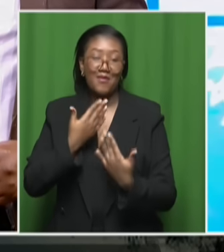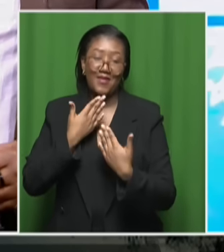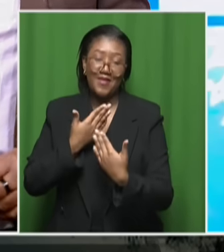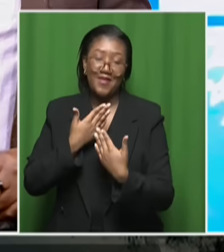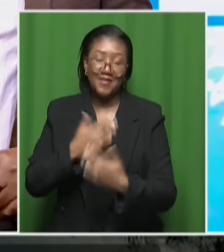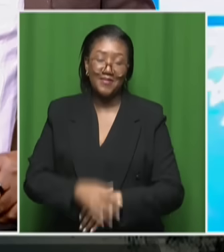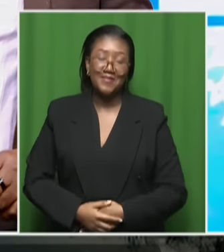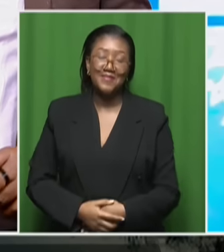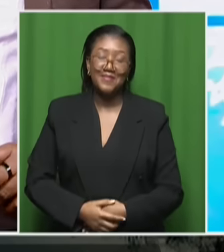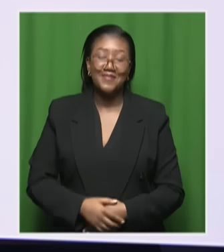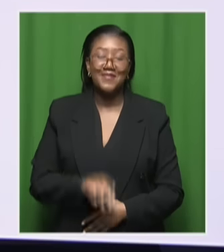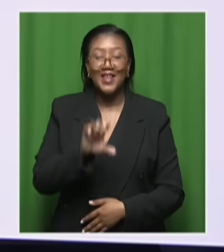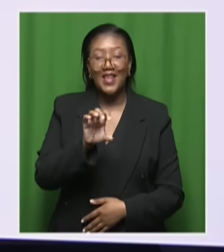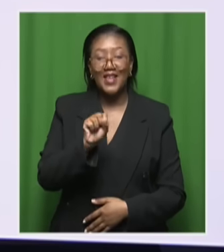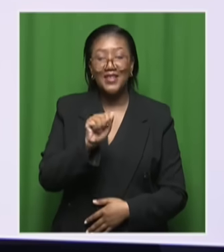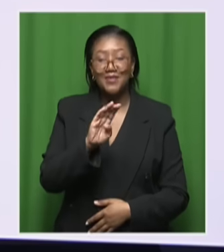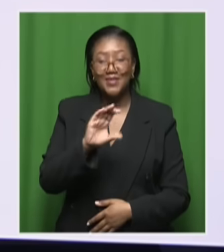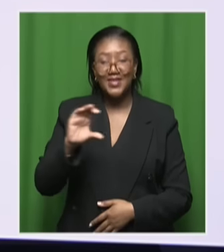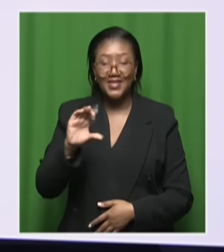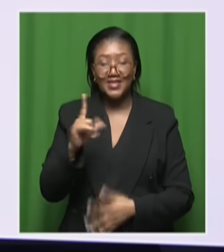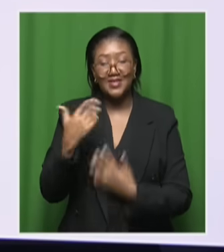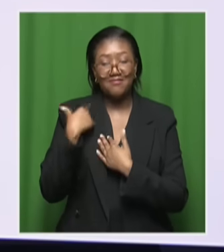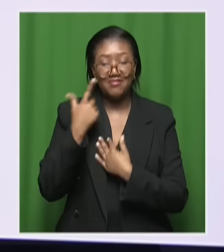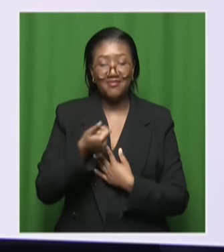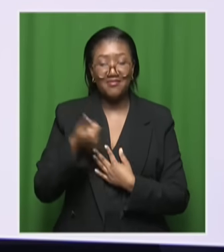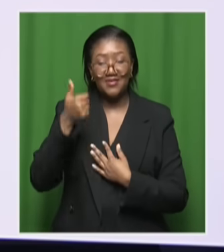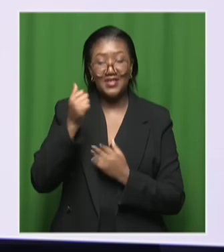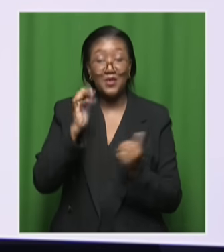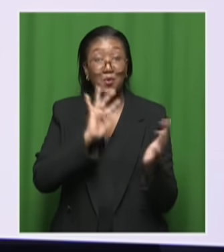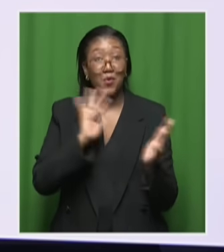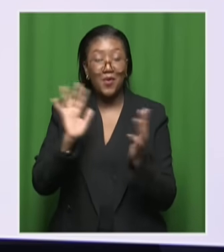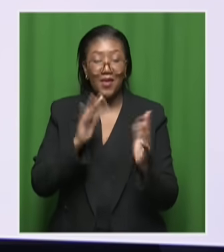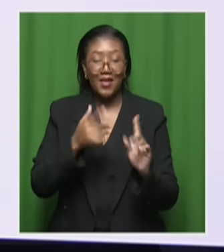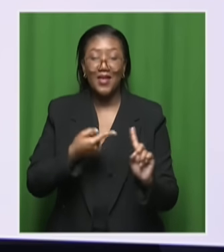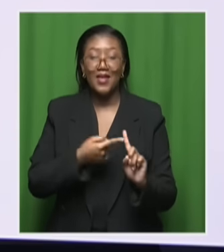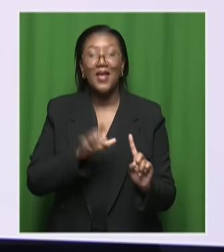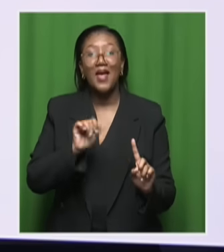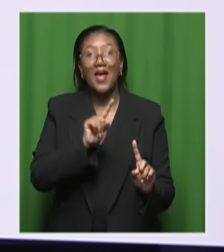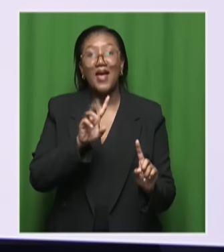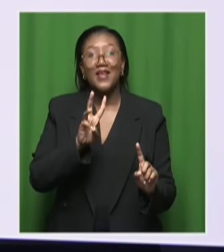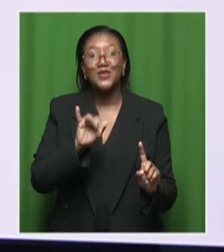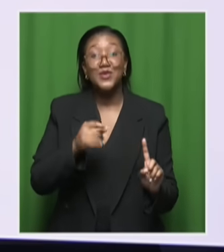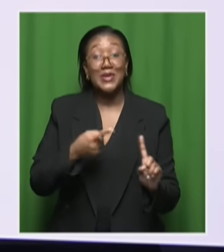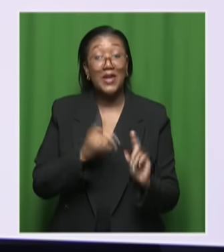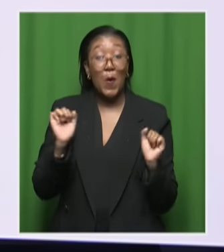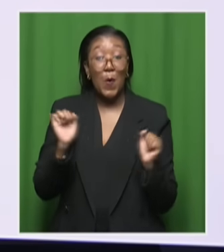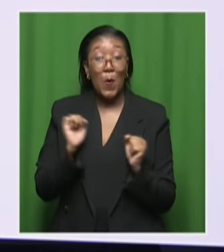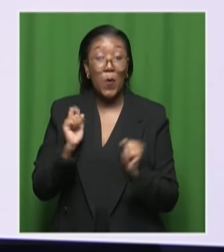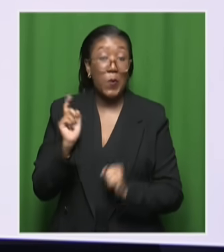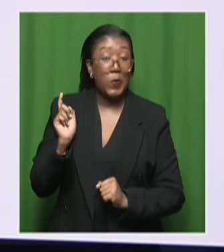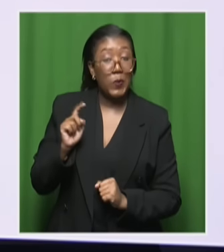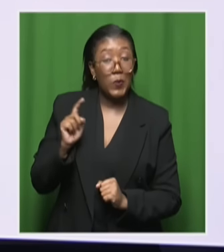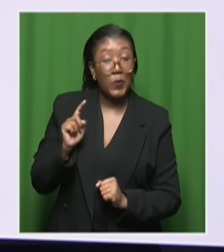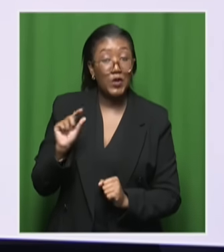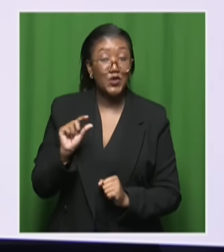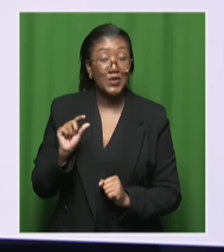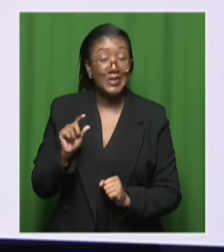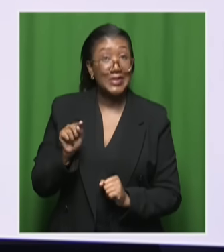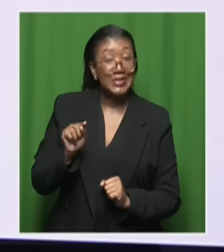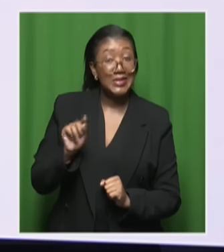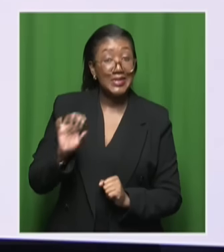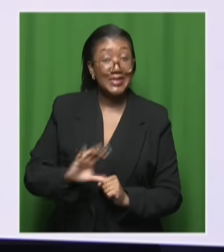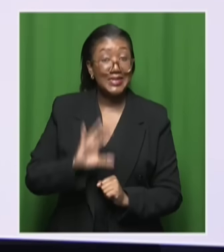continues. SABC News meteorologist Azwitakadzi Tuwani, of course, this morning speaking about that cold front alert, what it really means